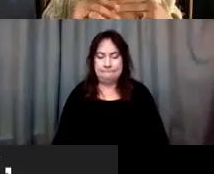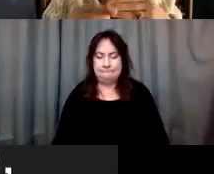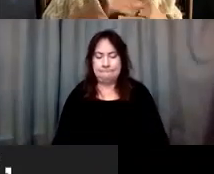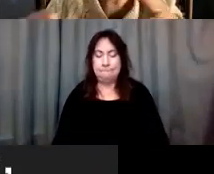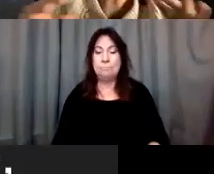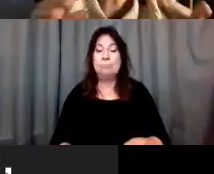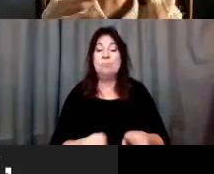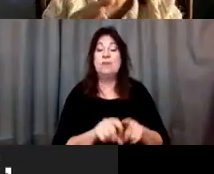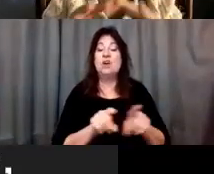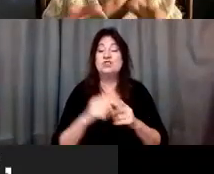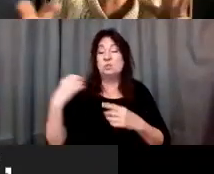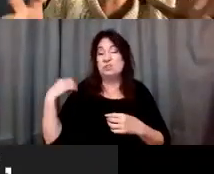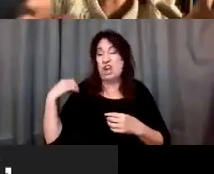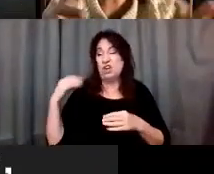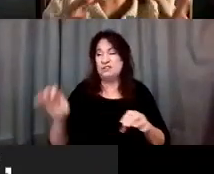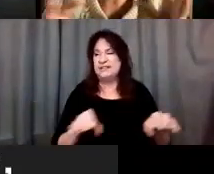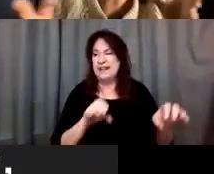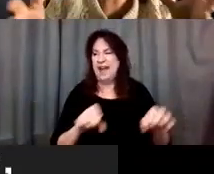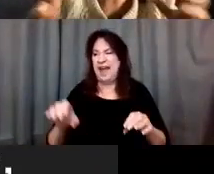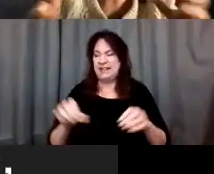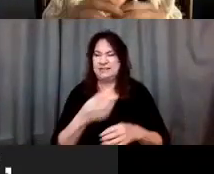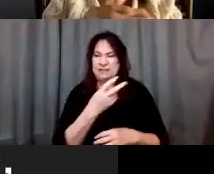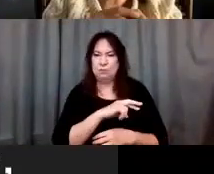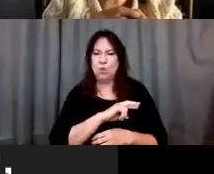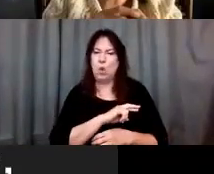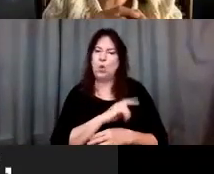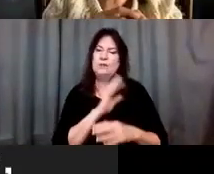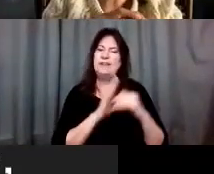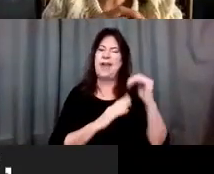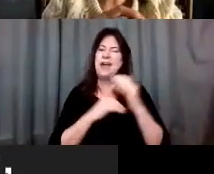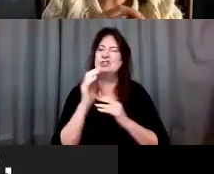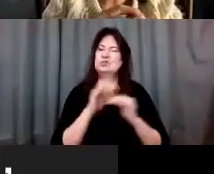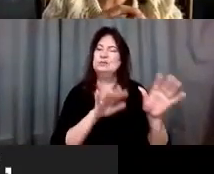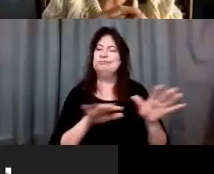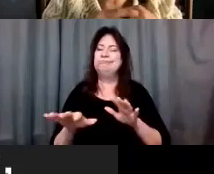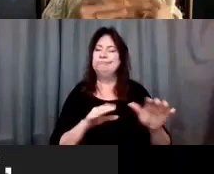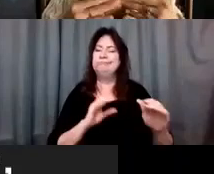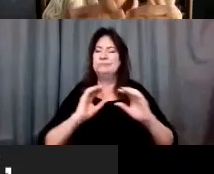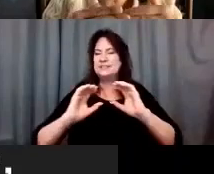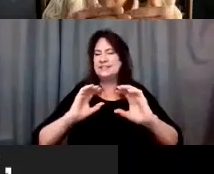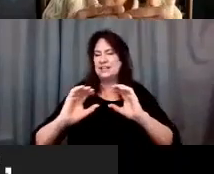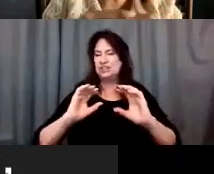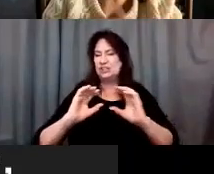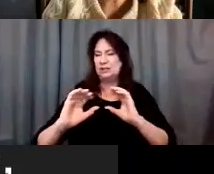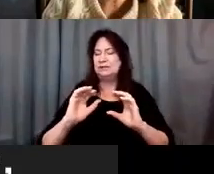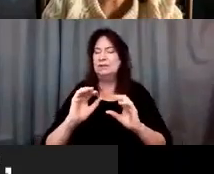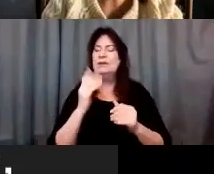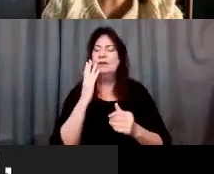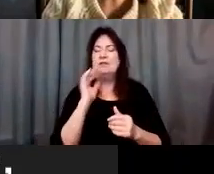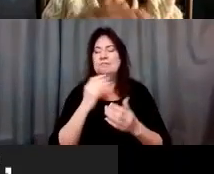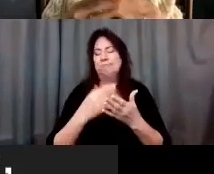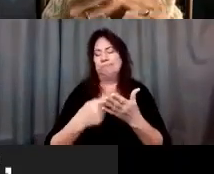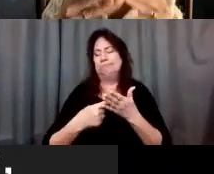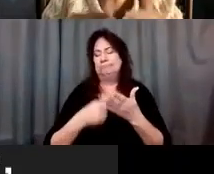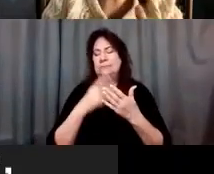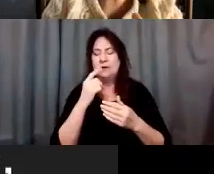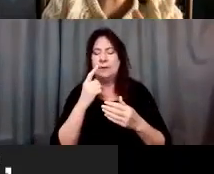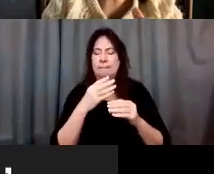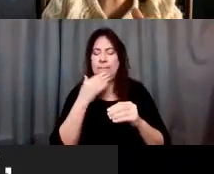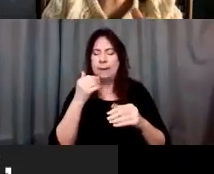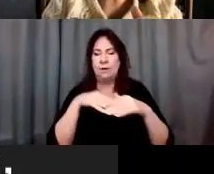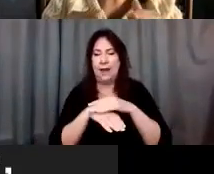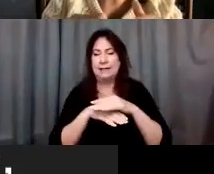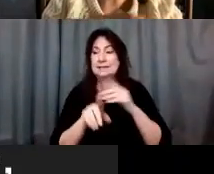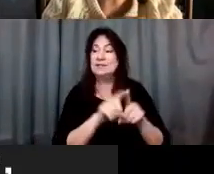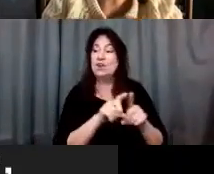active role in any of those sort of more casual discussion-based moments to bring better access. And also really leaving